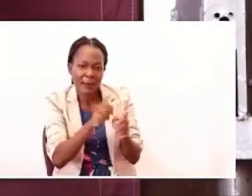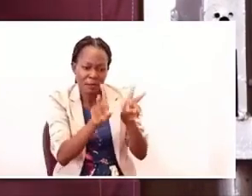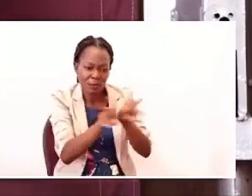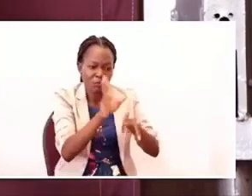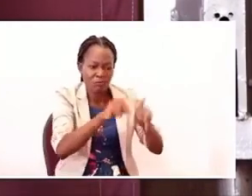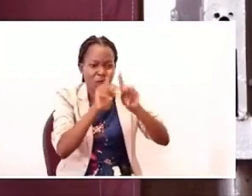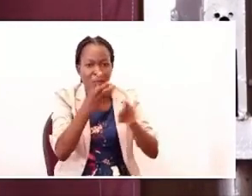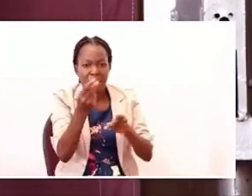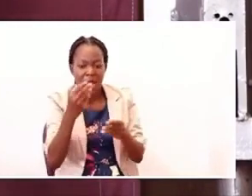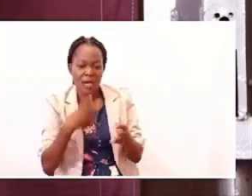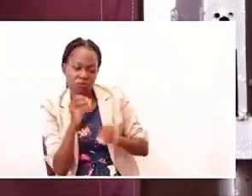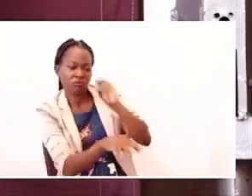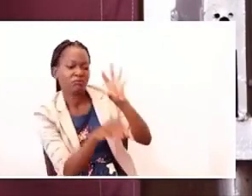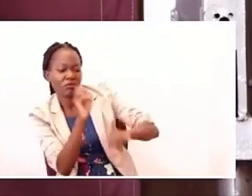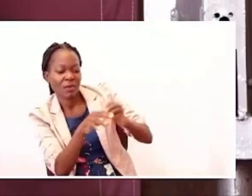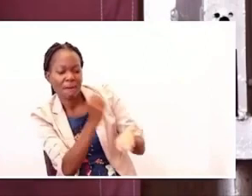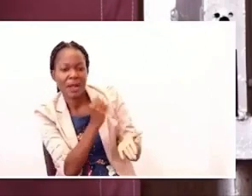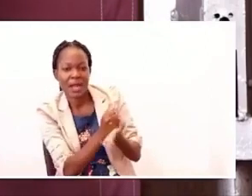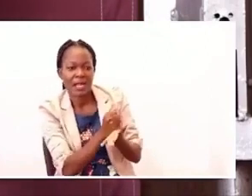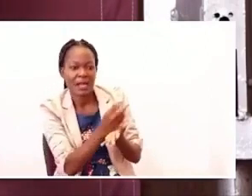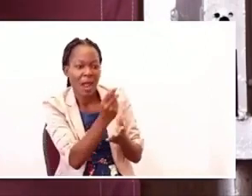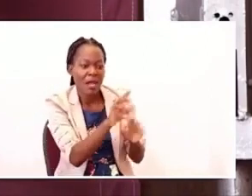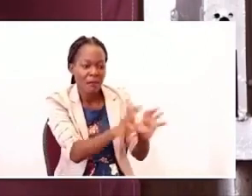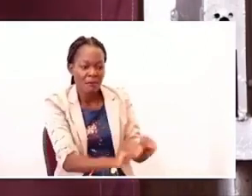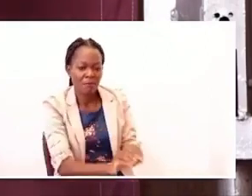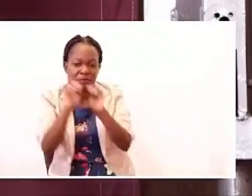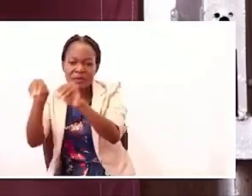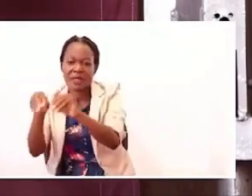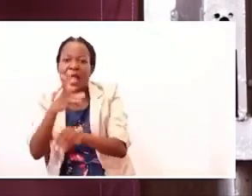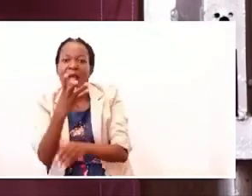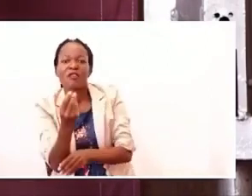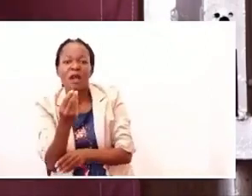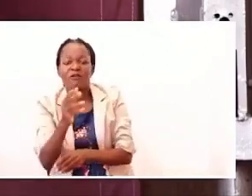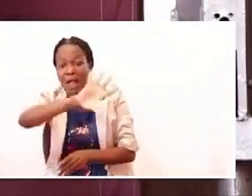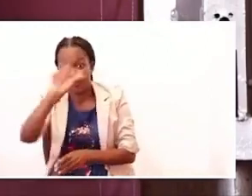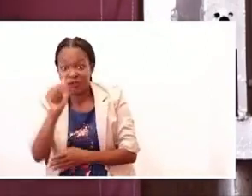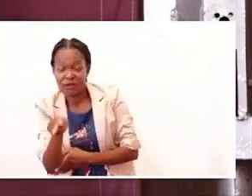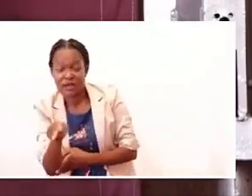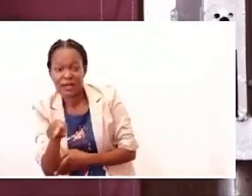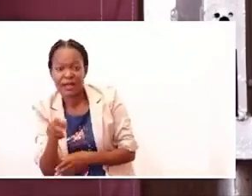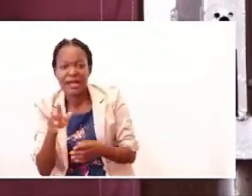into the kitty. That money is transferred to African economies. And